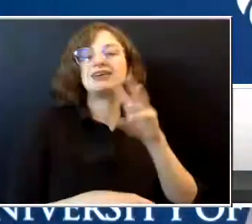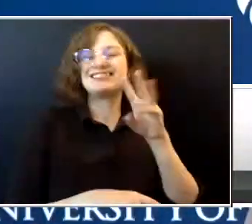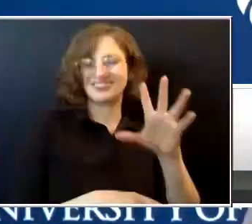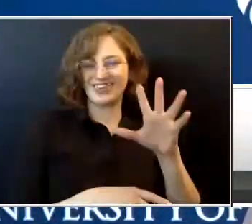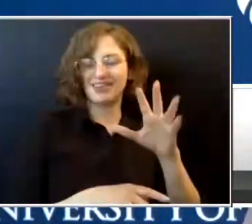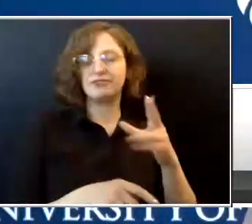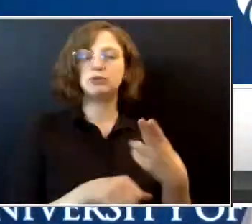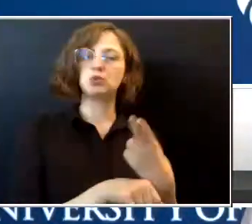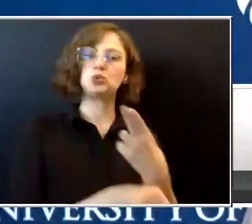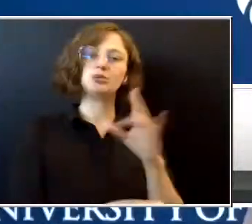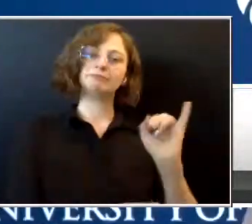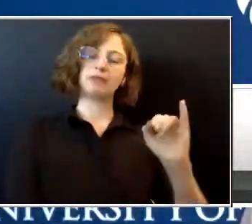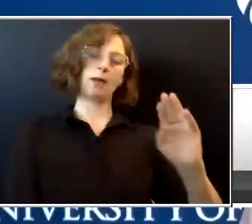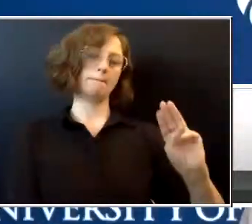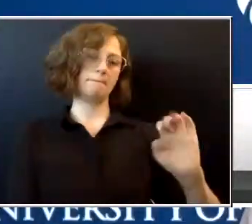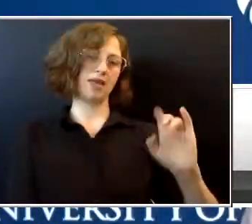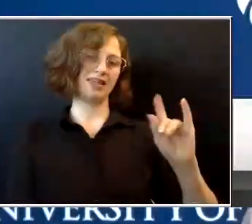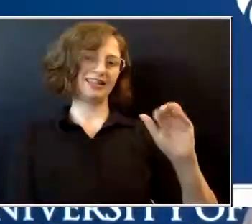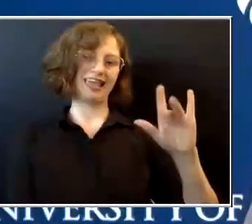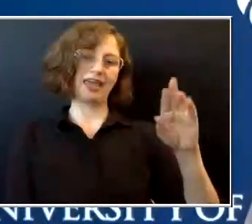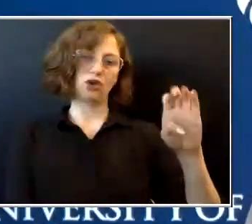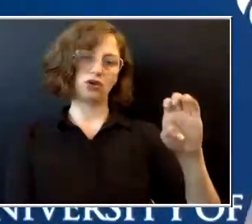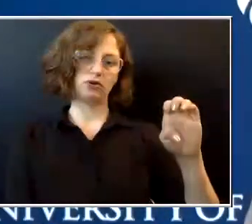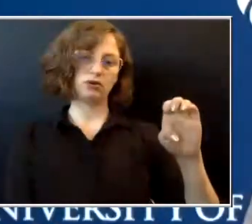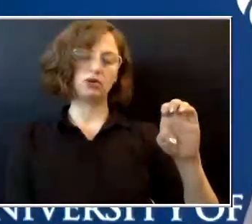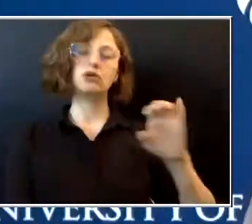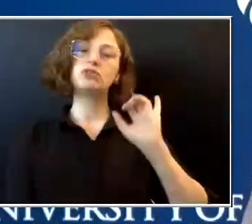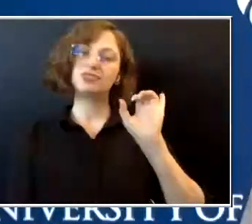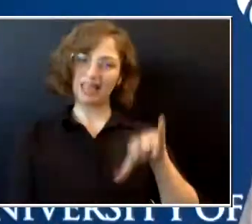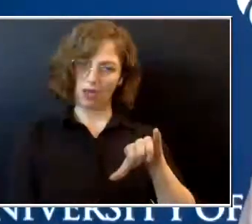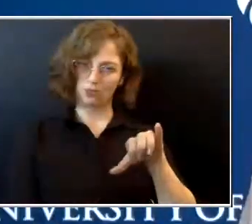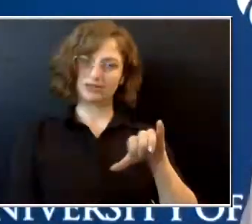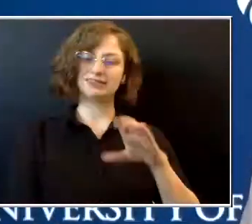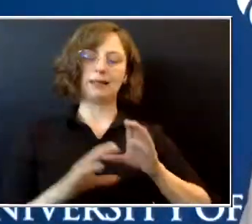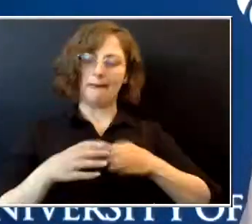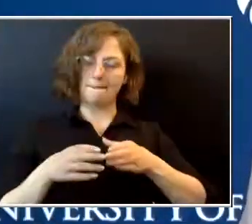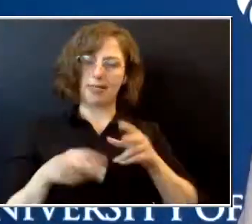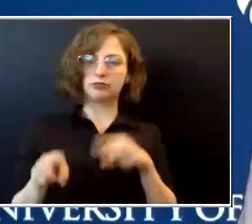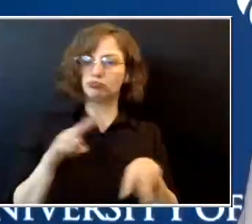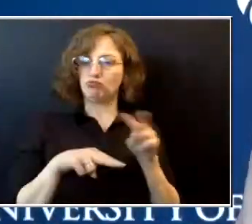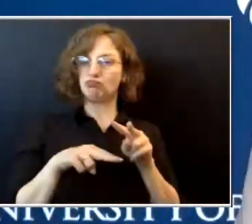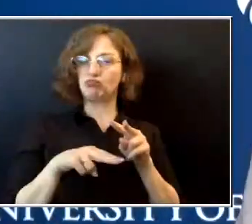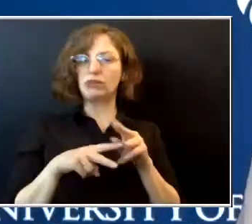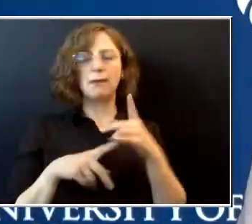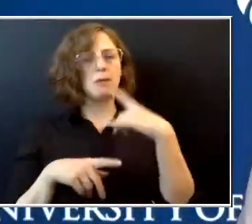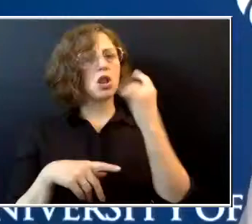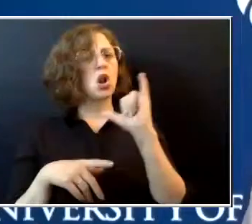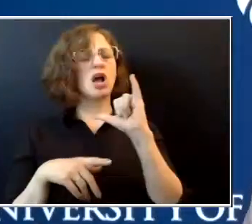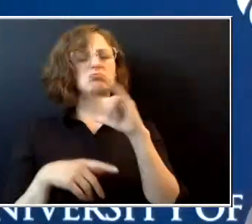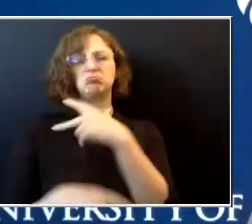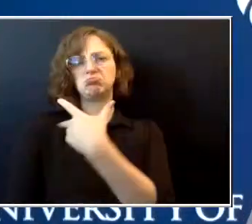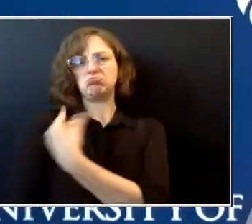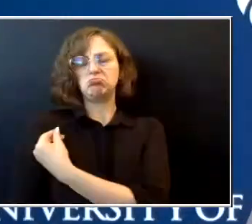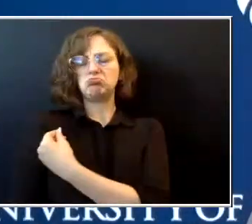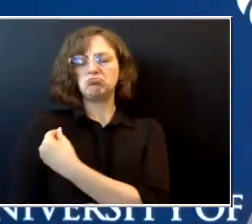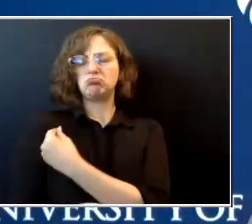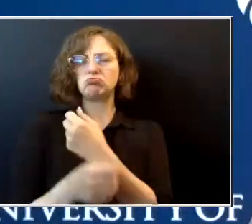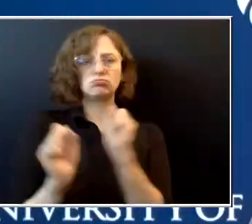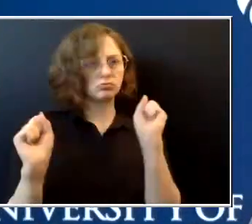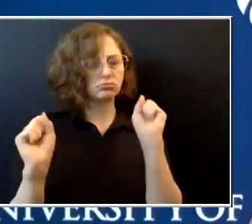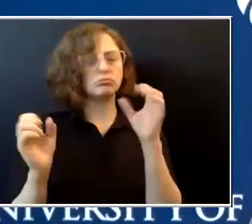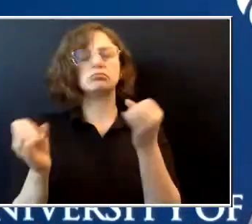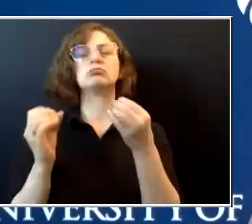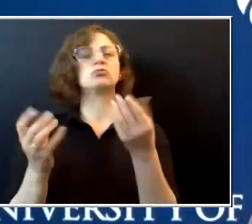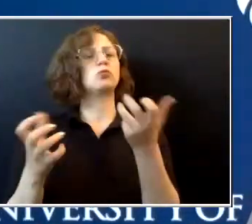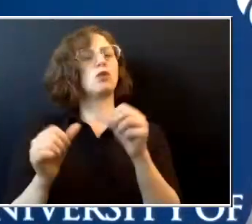the subpopulation that they looked at. But it did look like the vaccines were safe. And so we want to keep showing